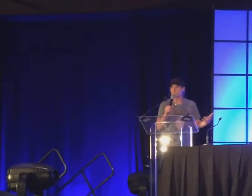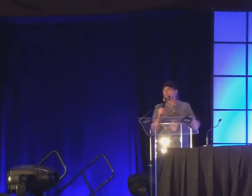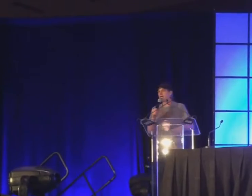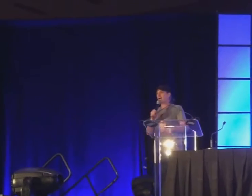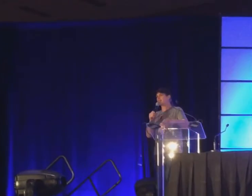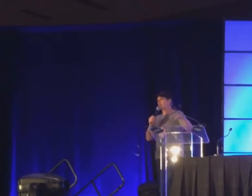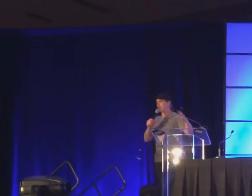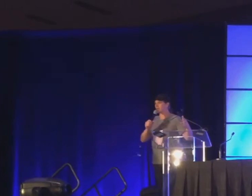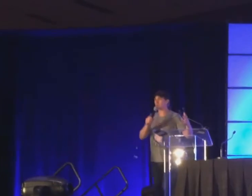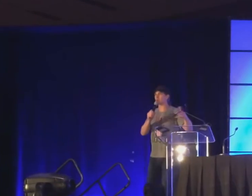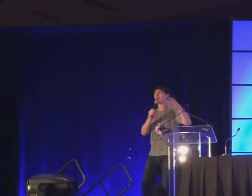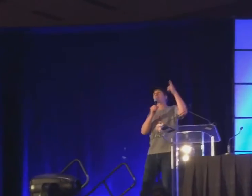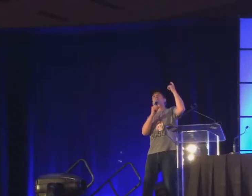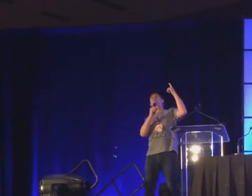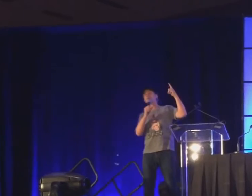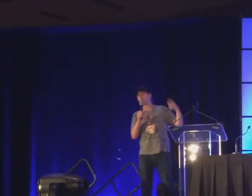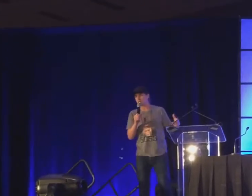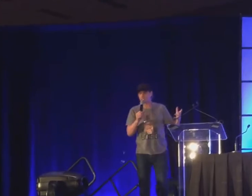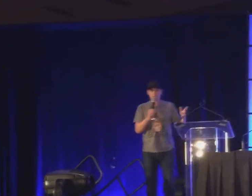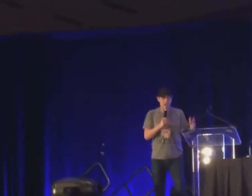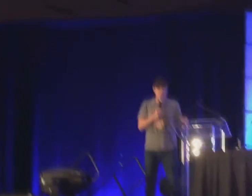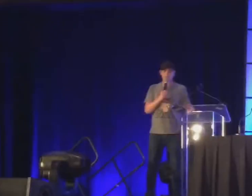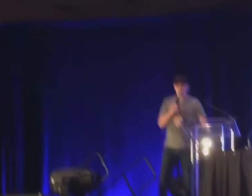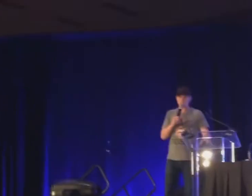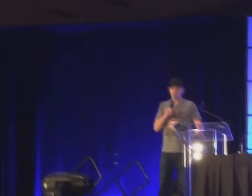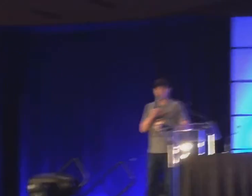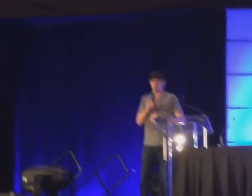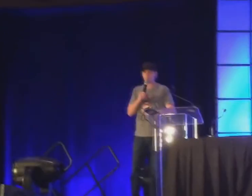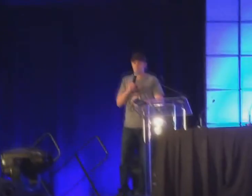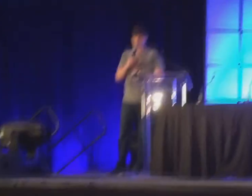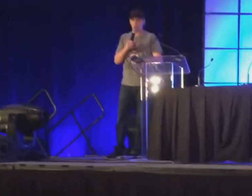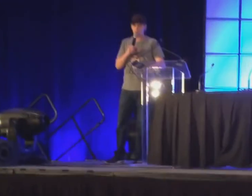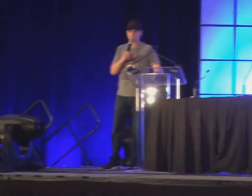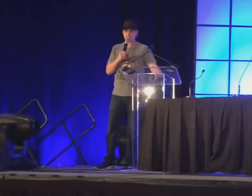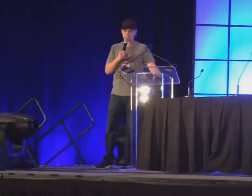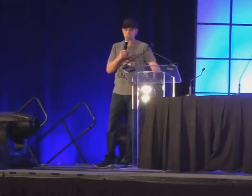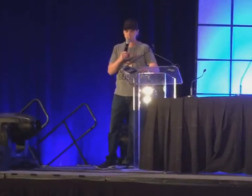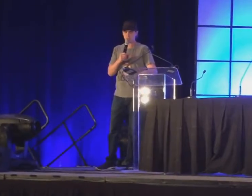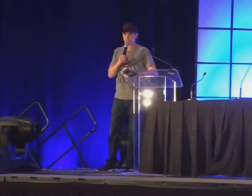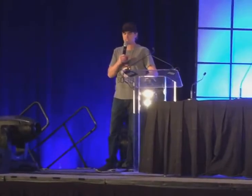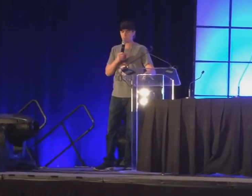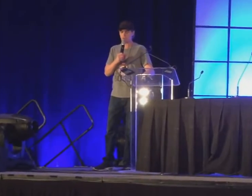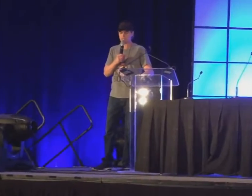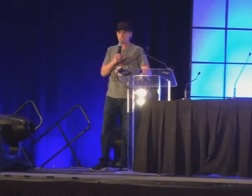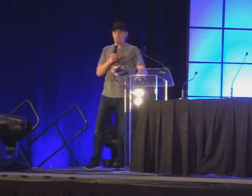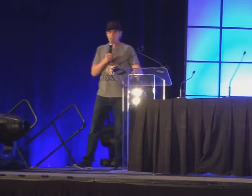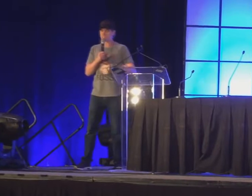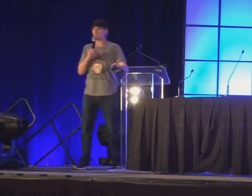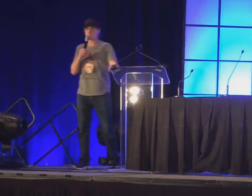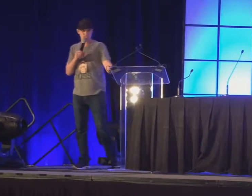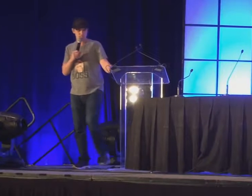with the monkey. I got to have a grappling hook, and you know, just the whole situation